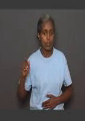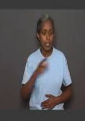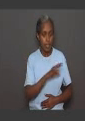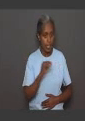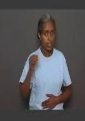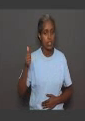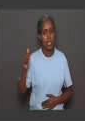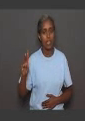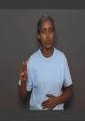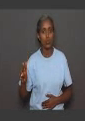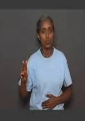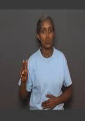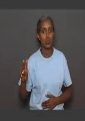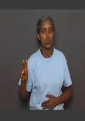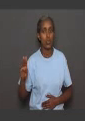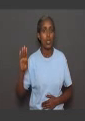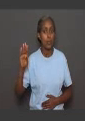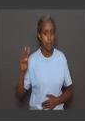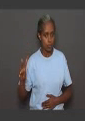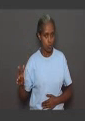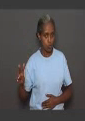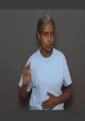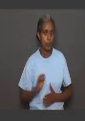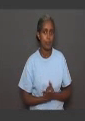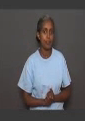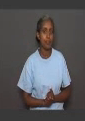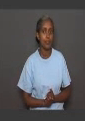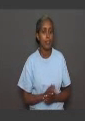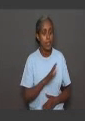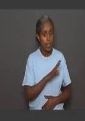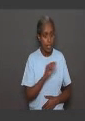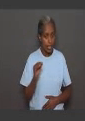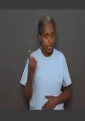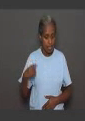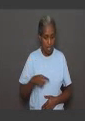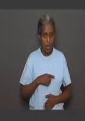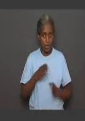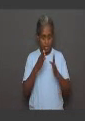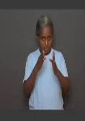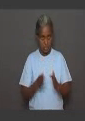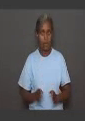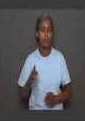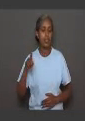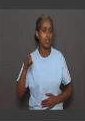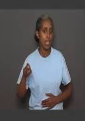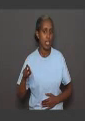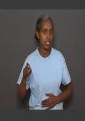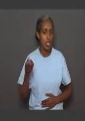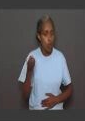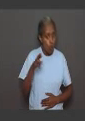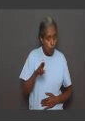and A2, B2, and our determinant x,